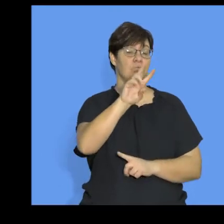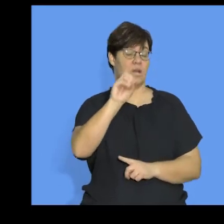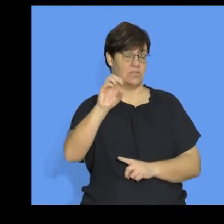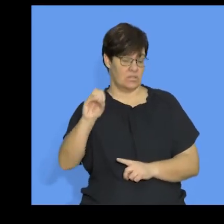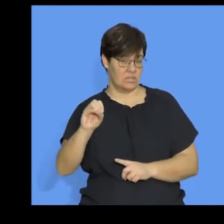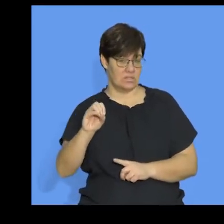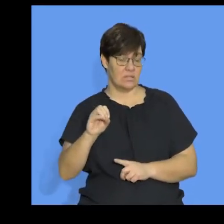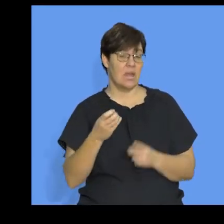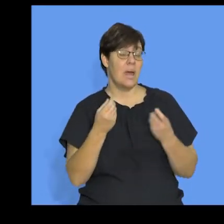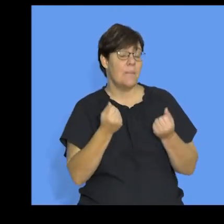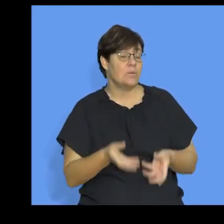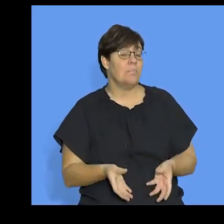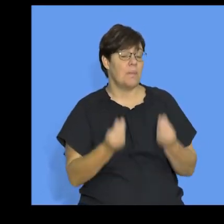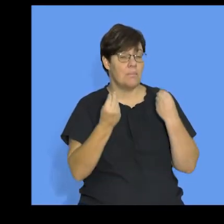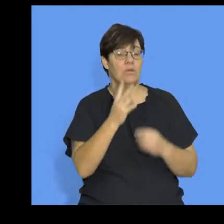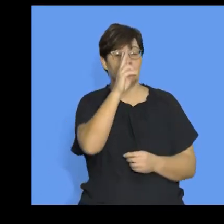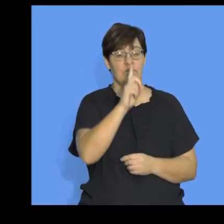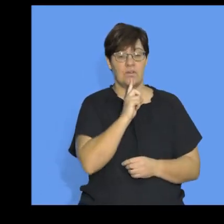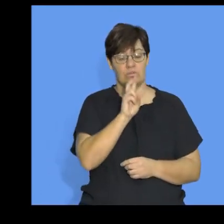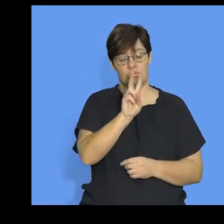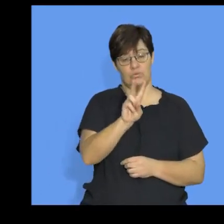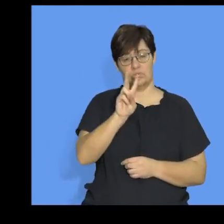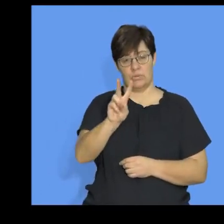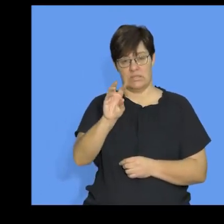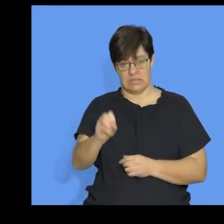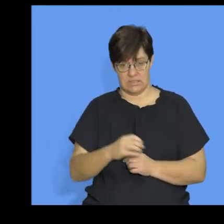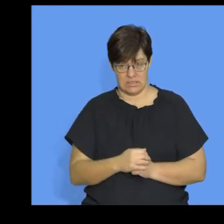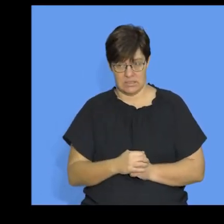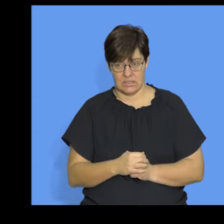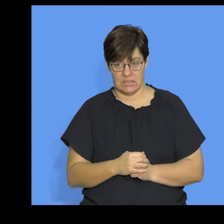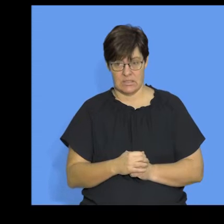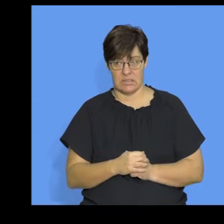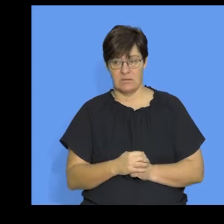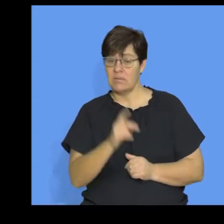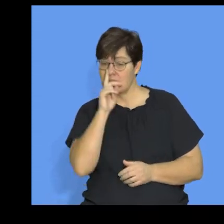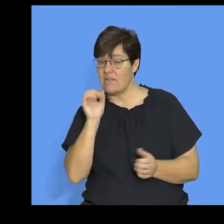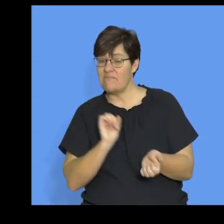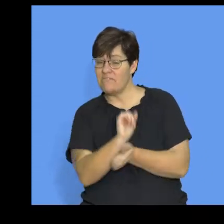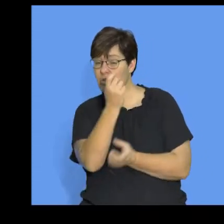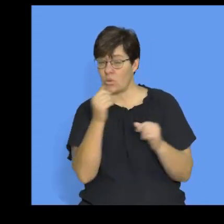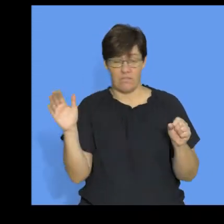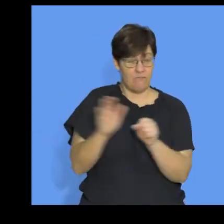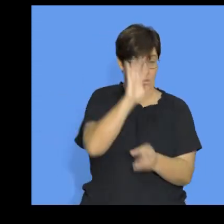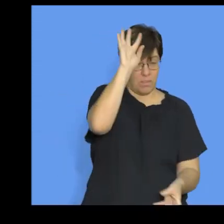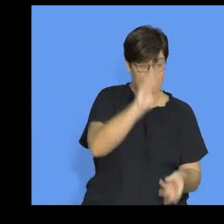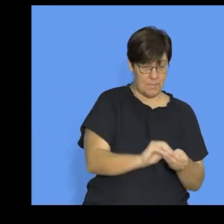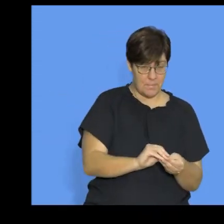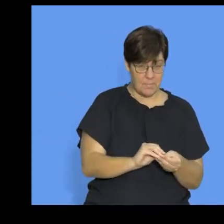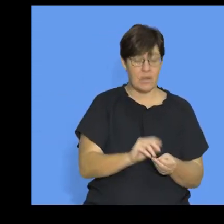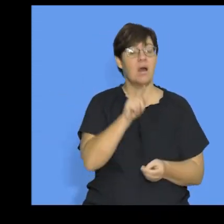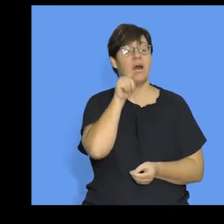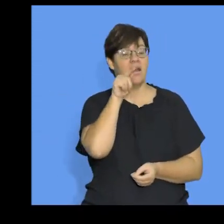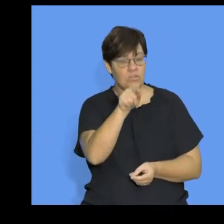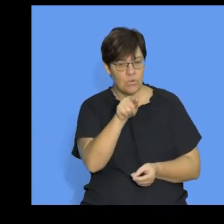of 2,220. So your total fixed cost, can you see in this particular question, you had